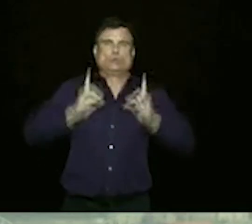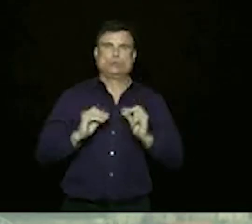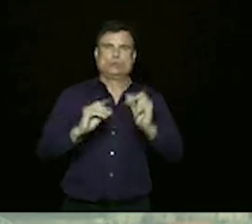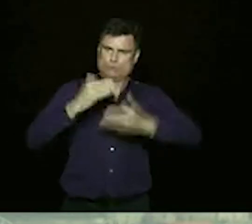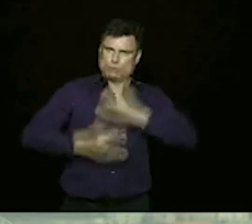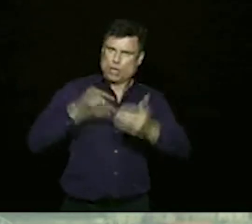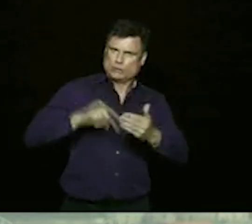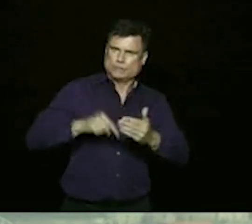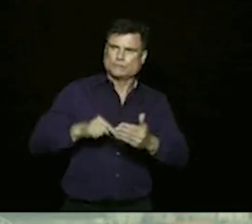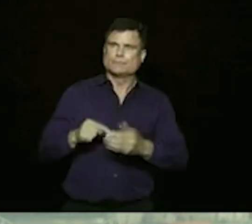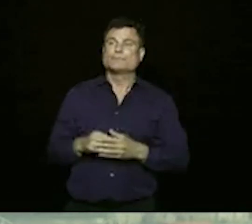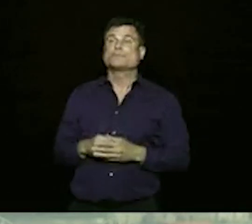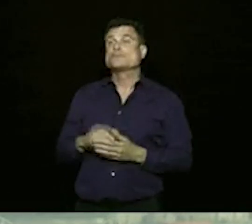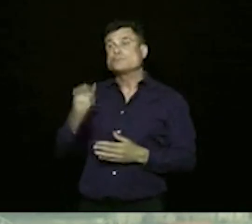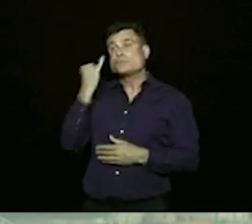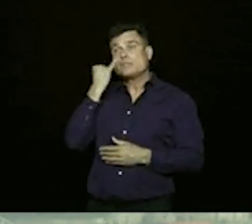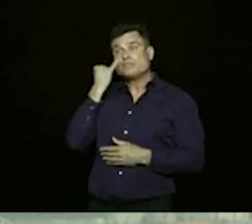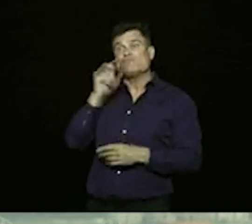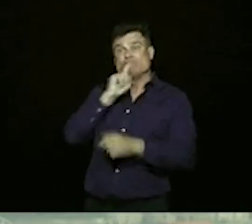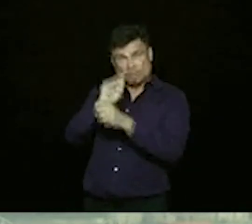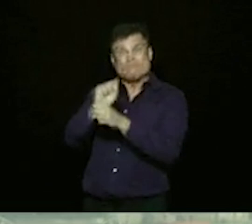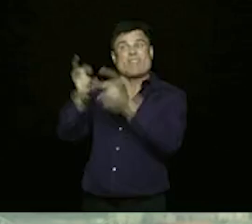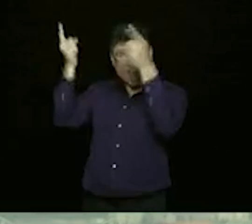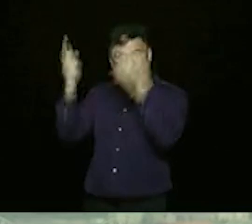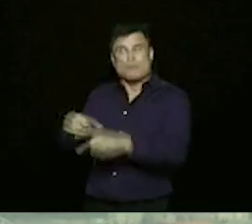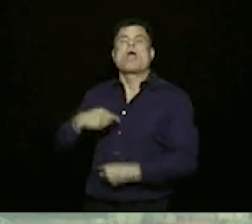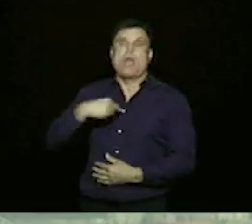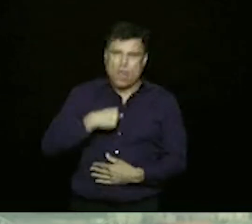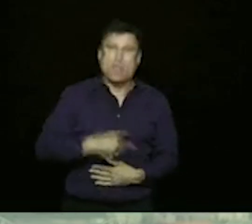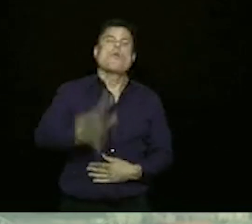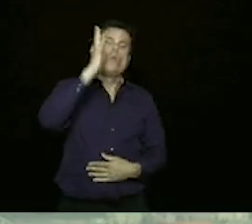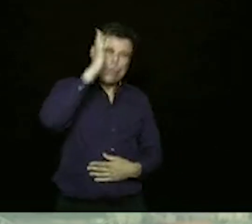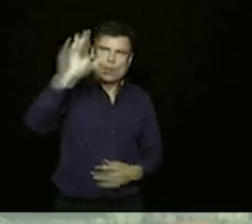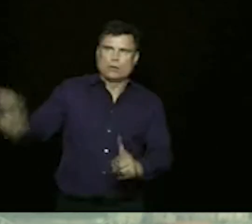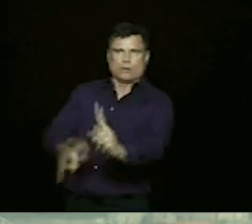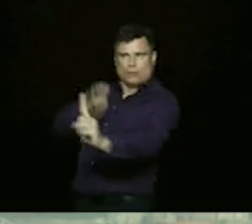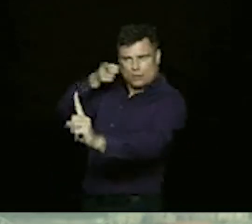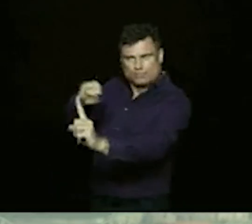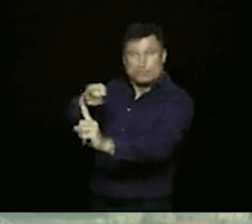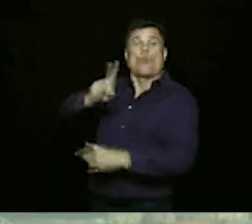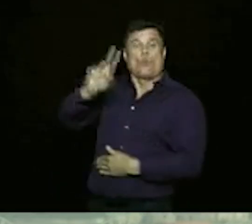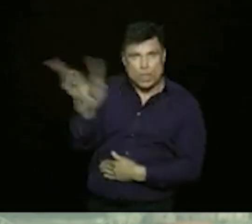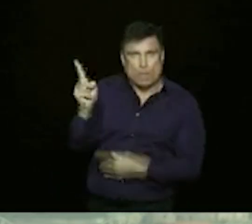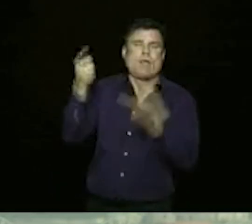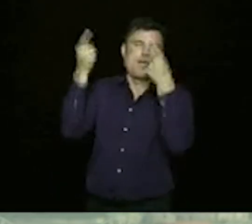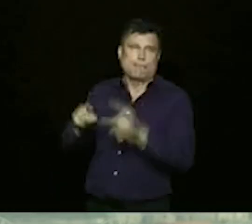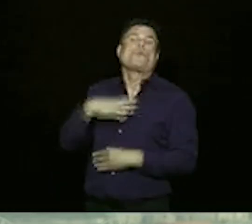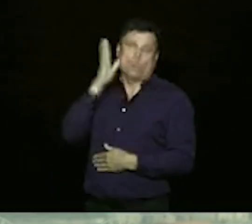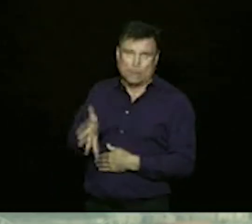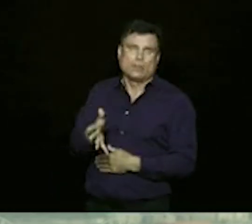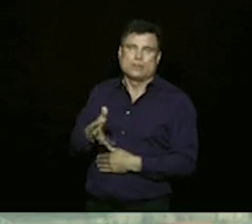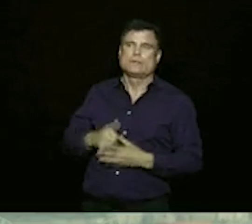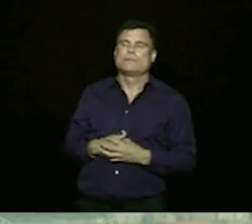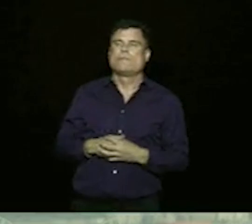to you. And just as a follow-up, you had talked about how these games,